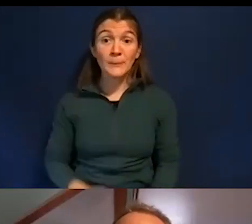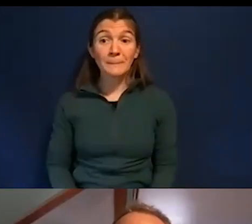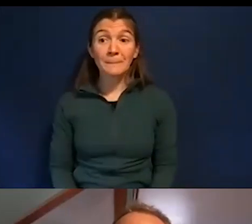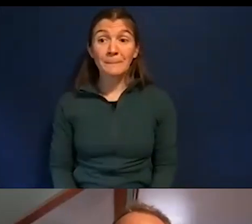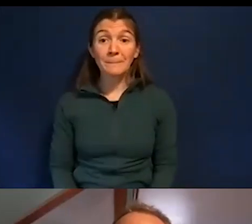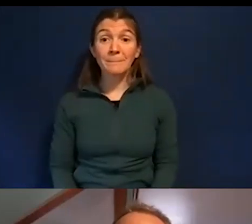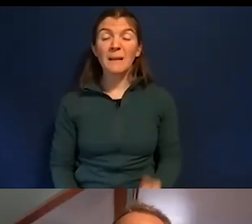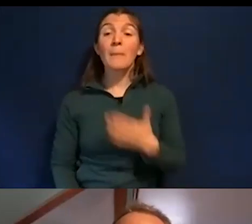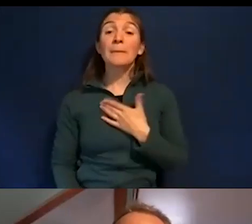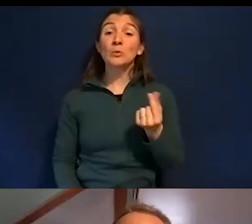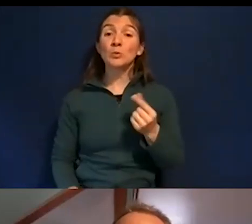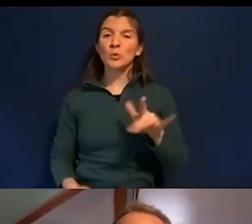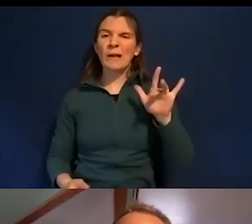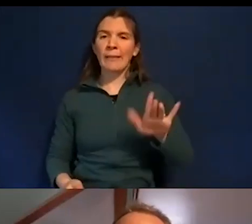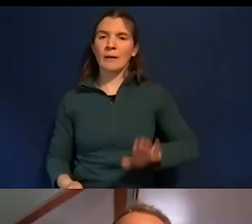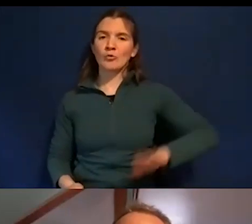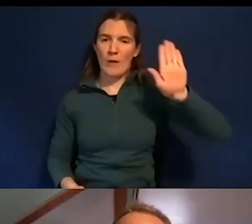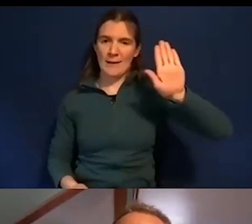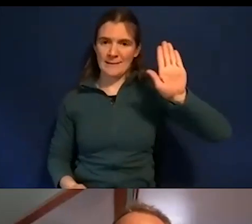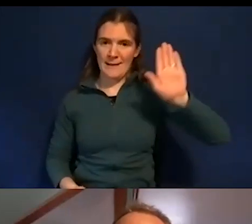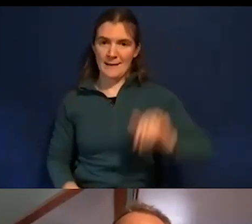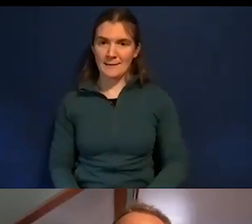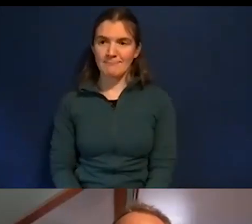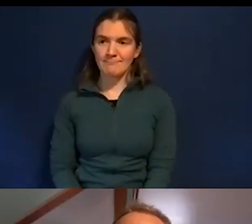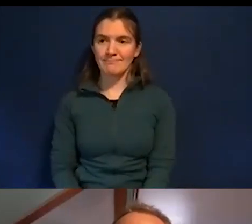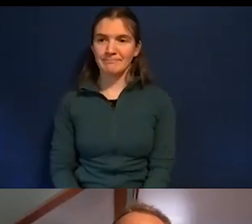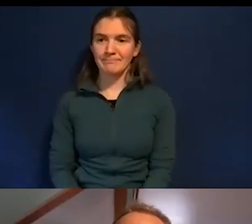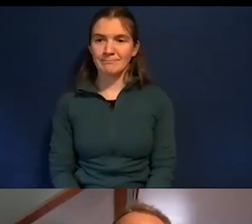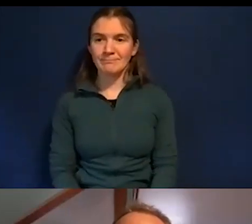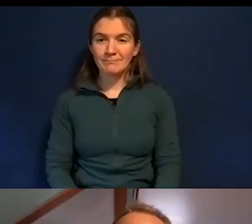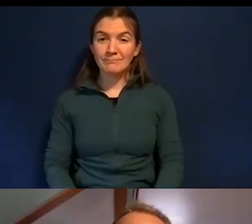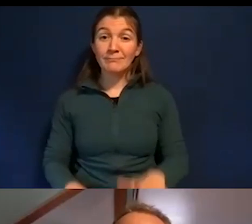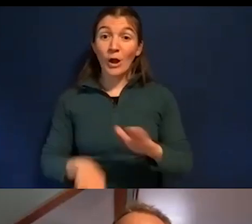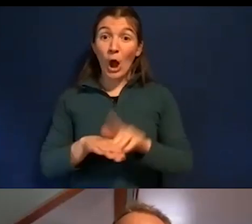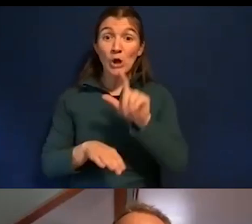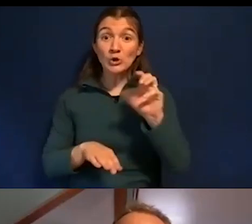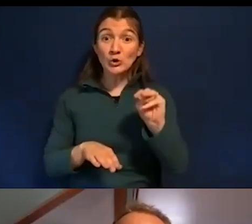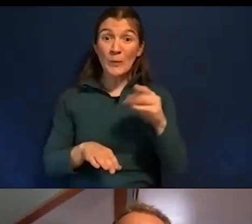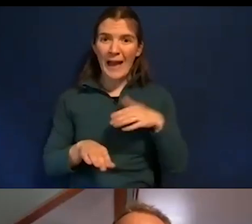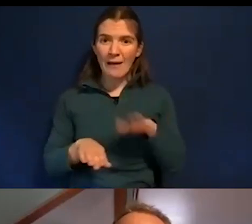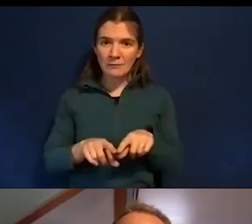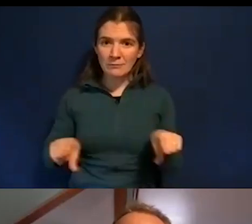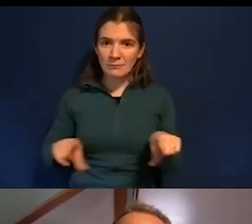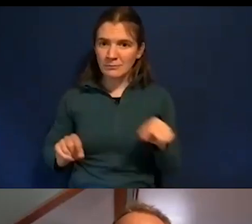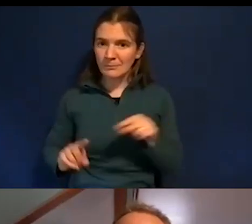Please raise your hand, your little Zoom hand.